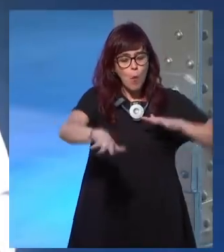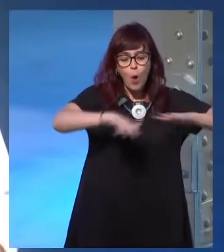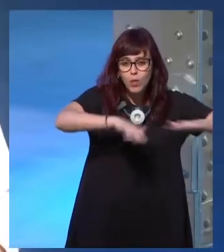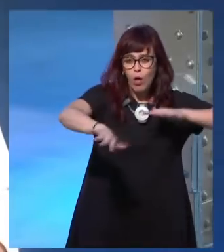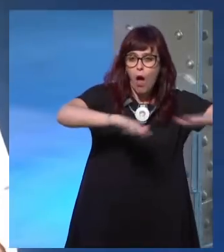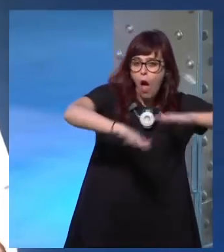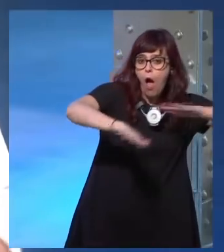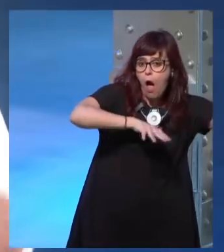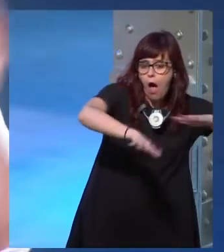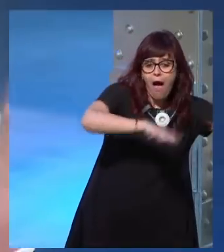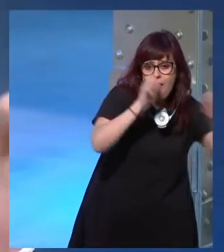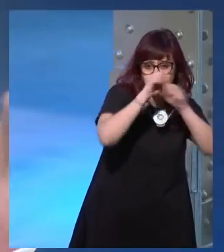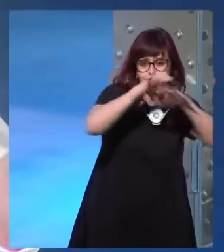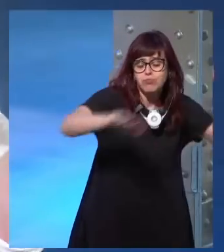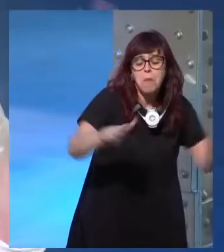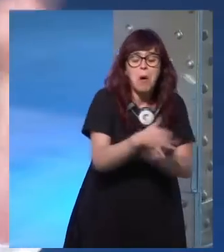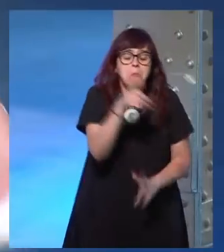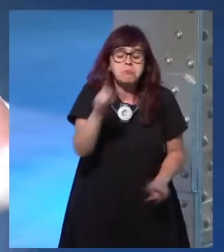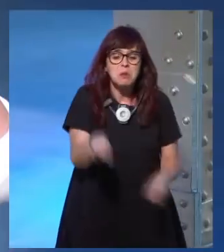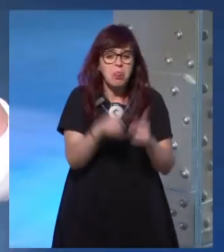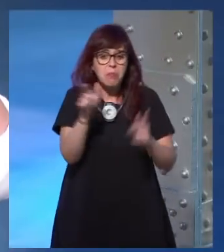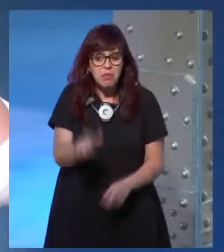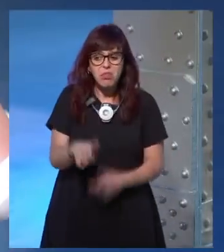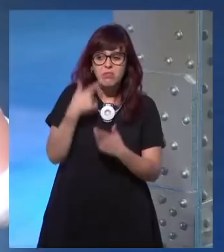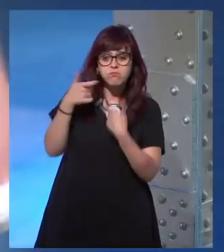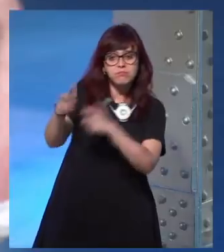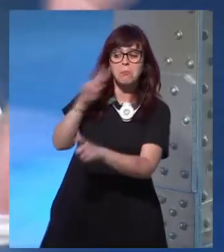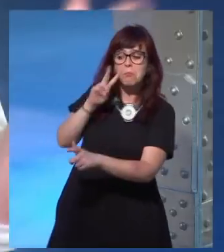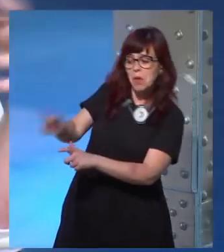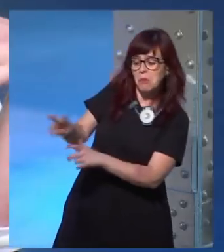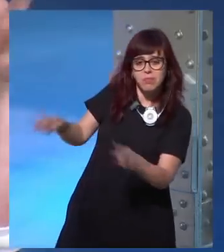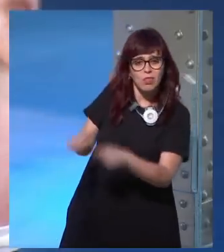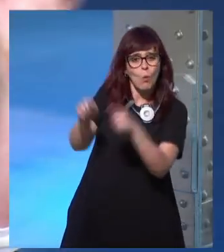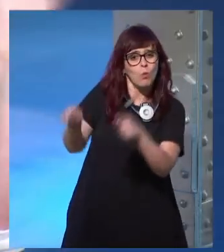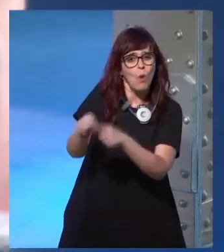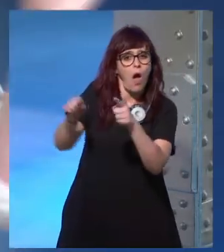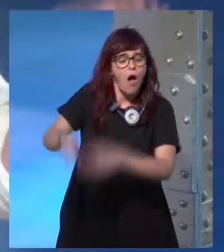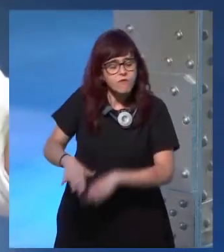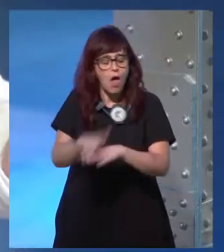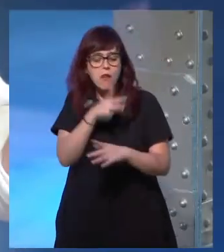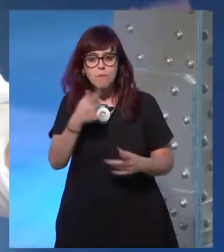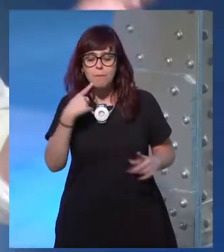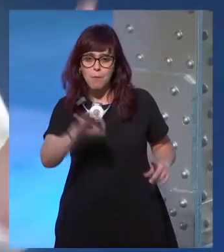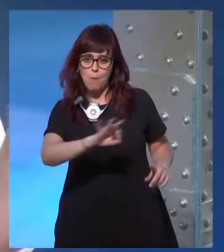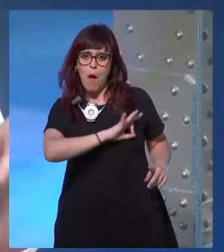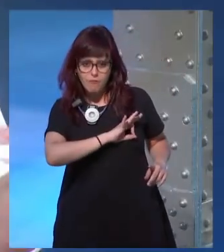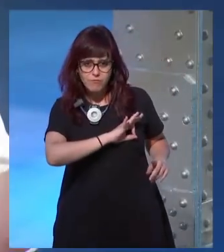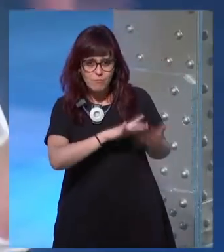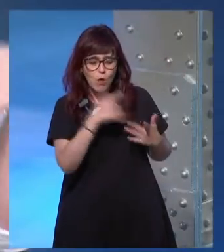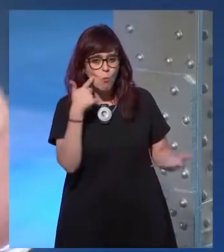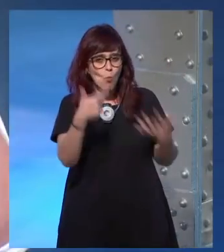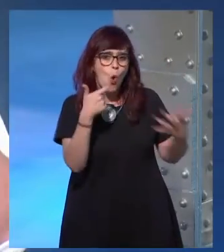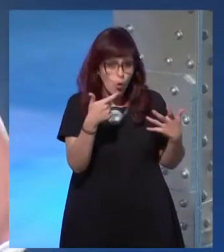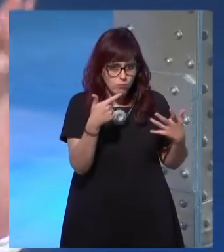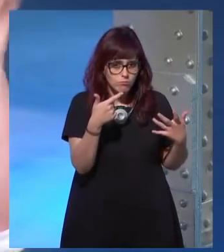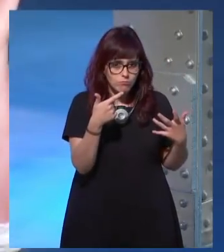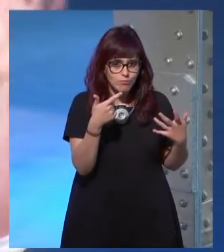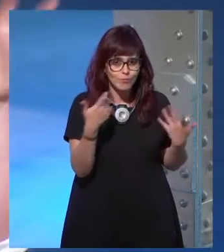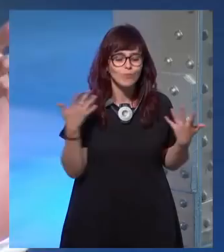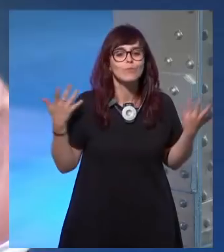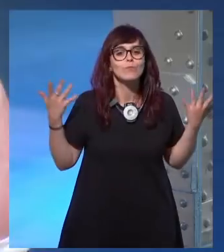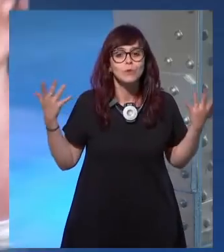whatever." And I remember when the Hugo Awards, we had a fringe group kind of come and